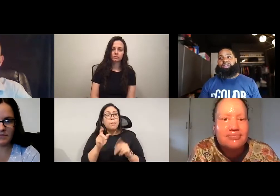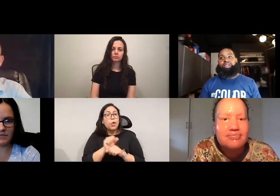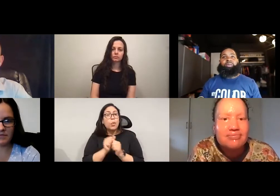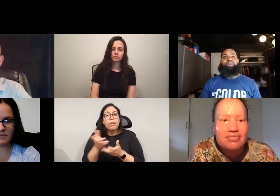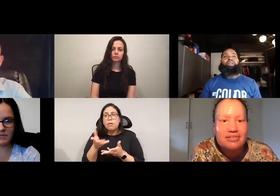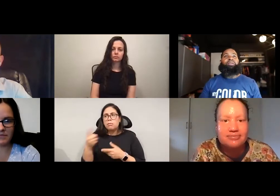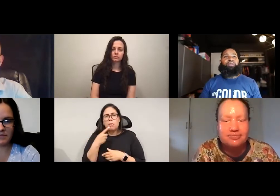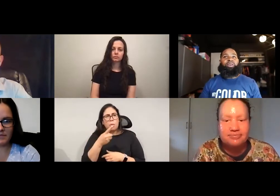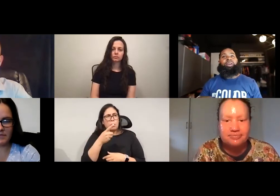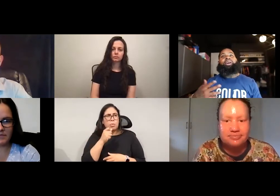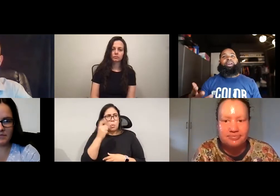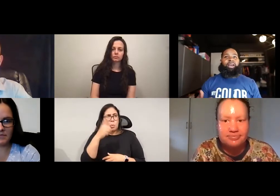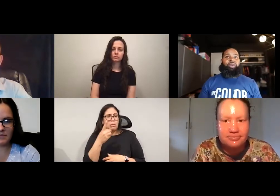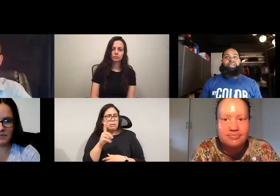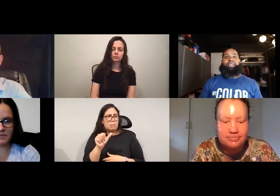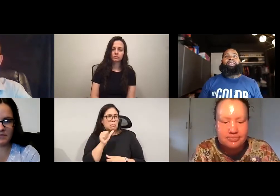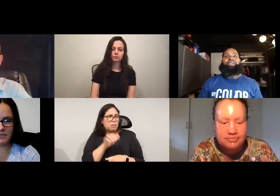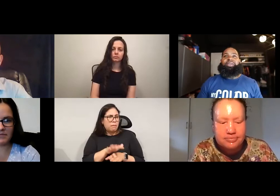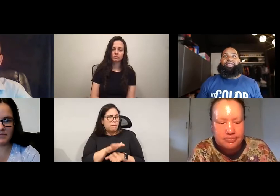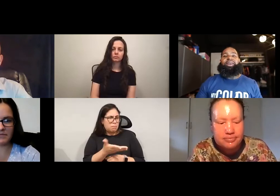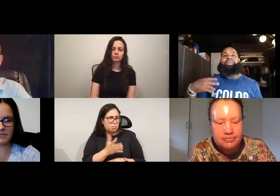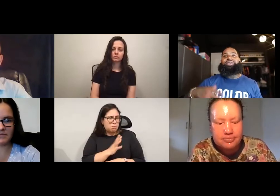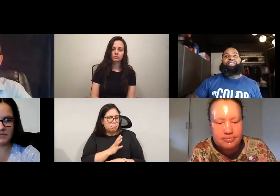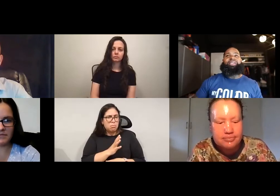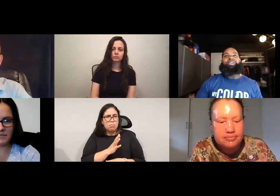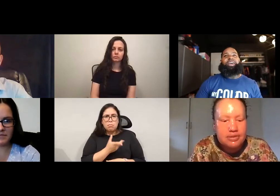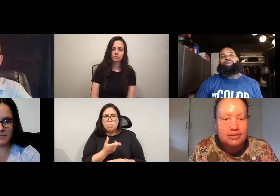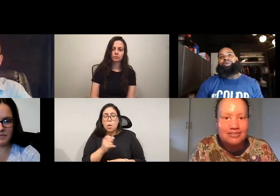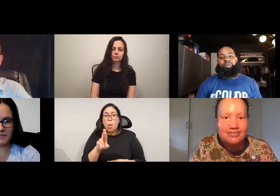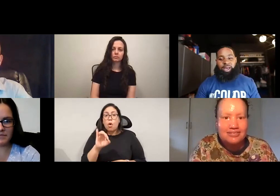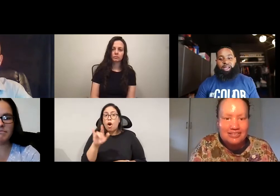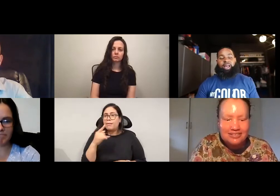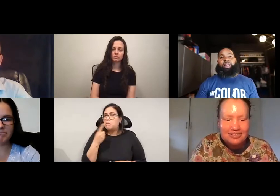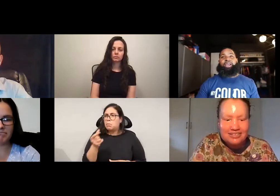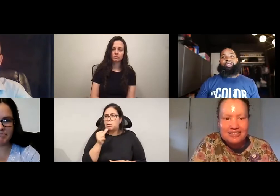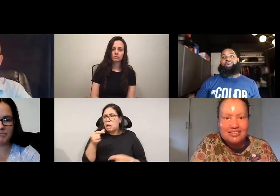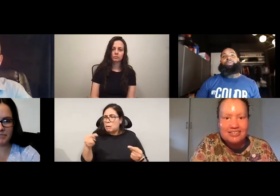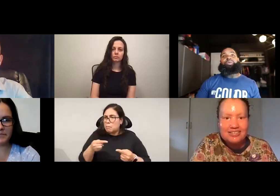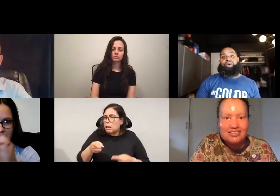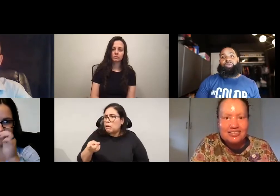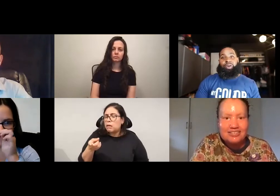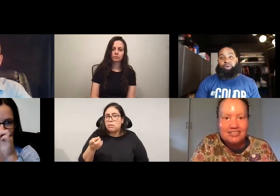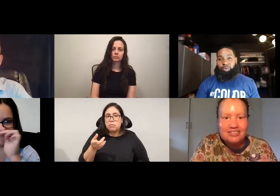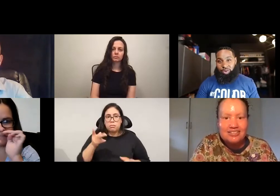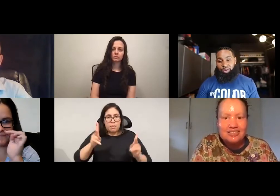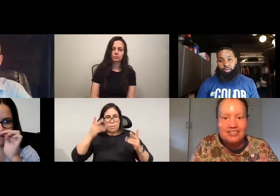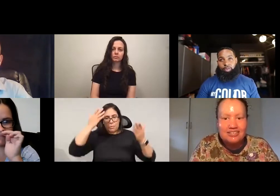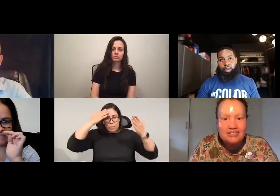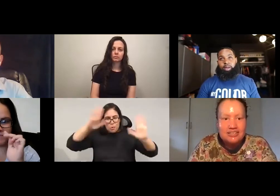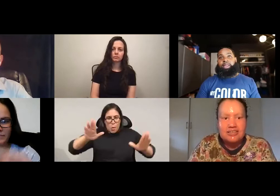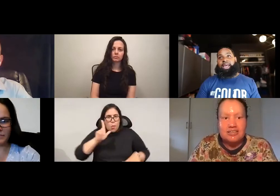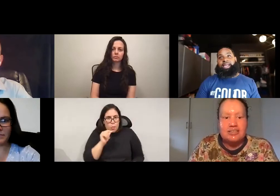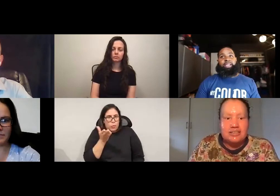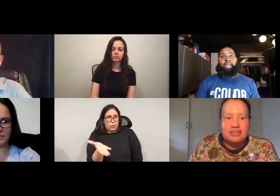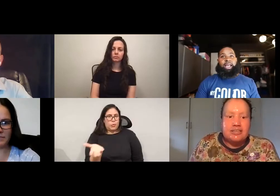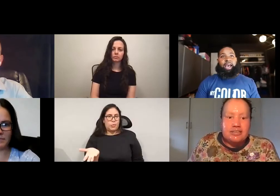you don't look disabled enough, or like Carly said, it's like, oh, it's just you're not going through pain. Like, people don't know you.